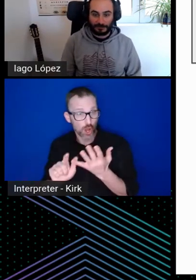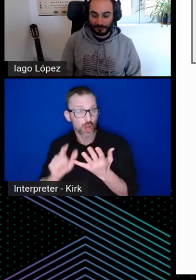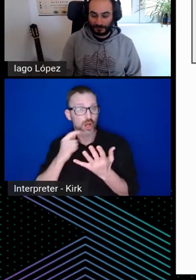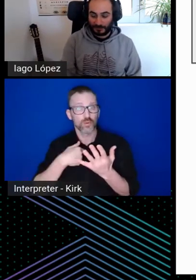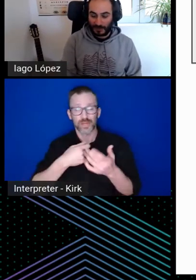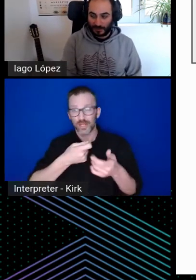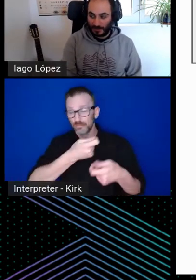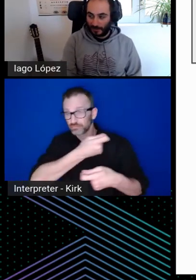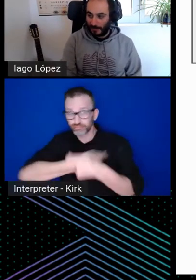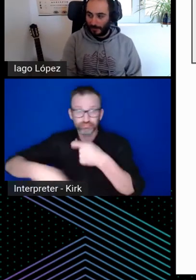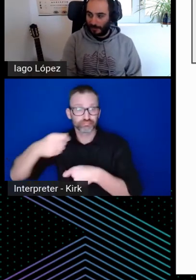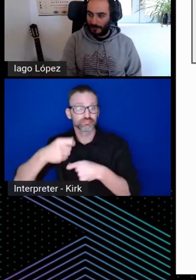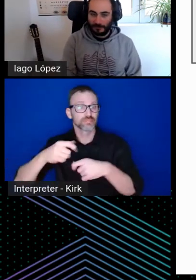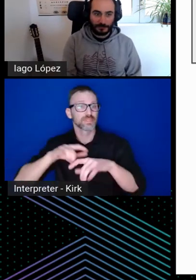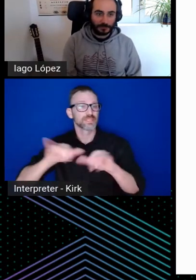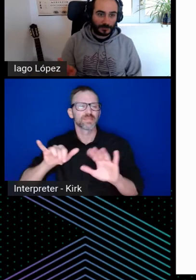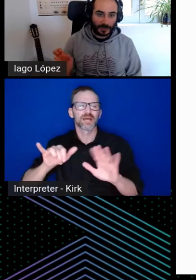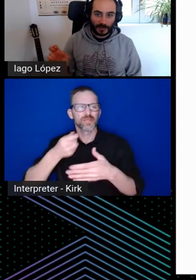time.